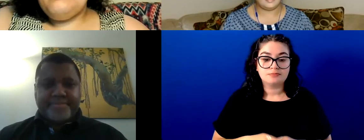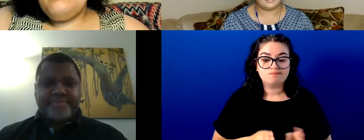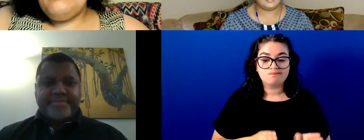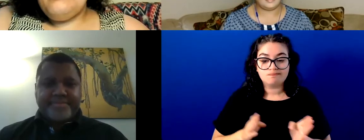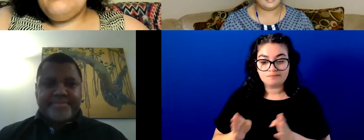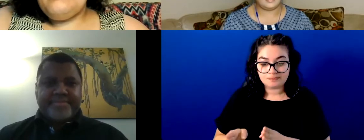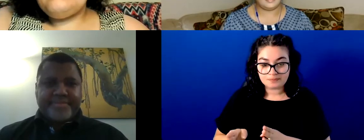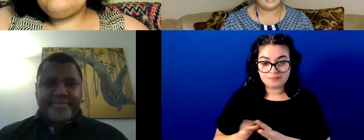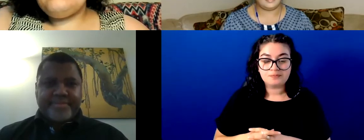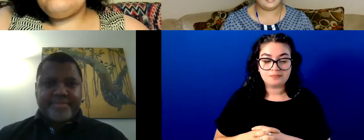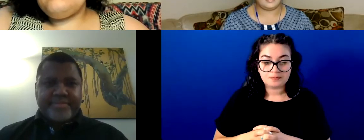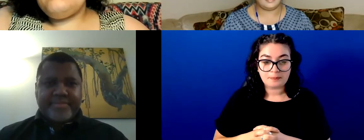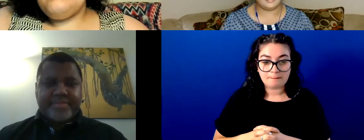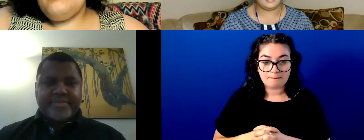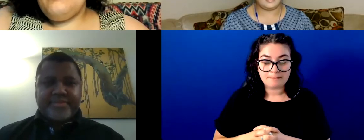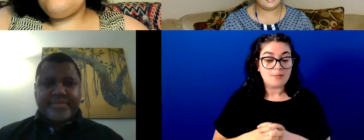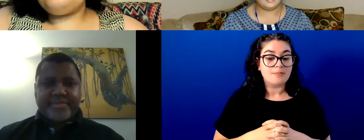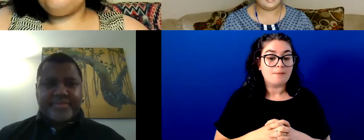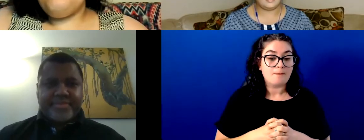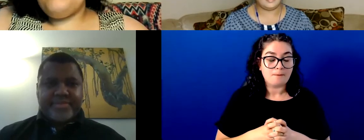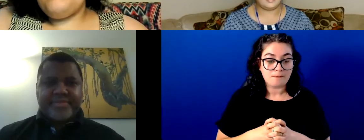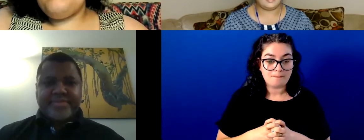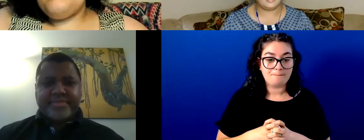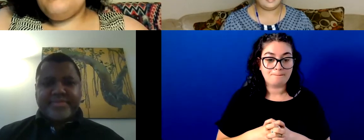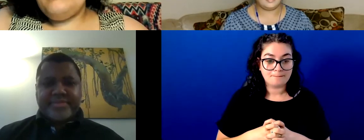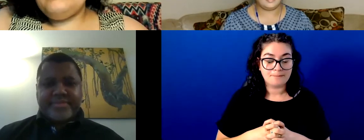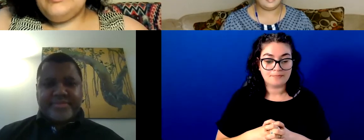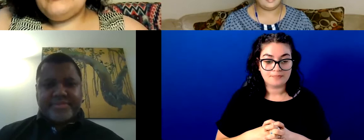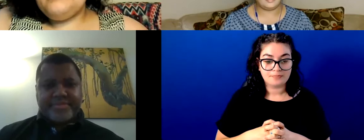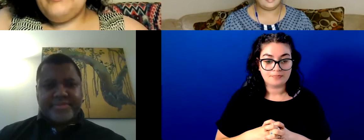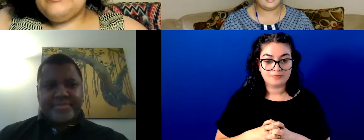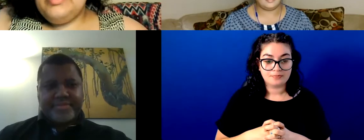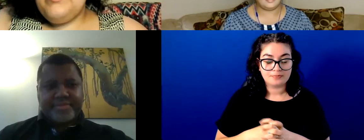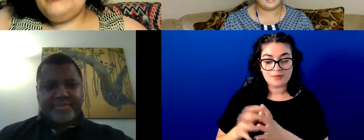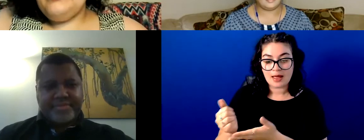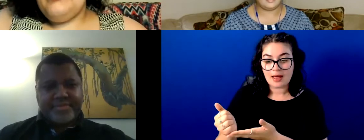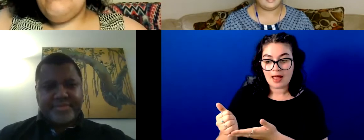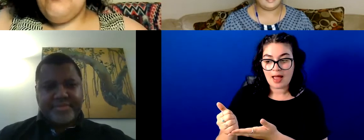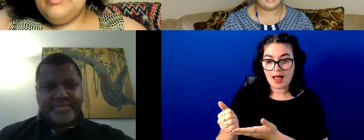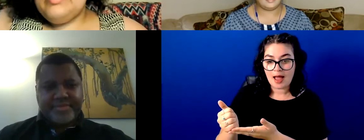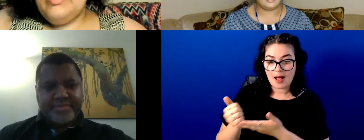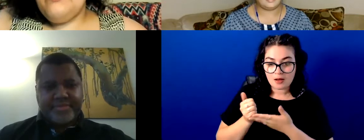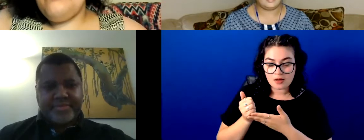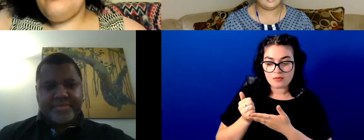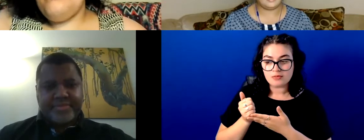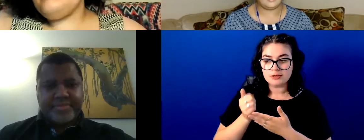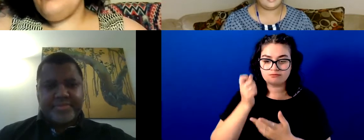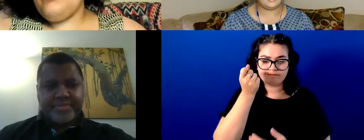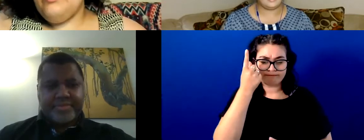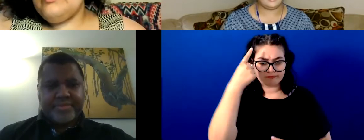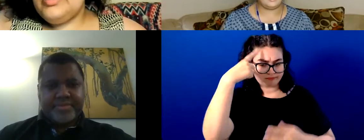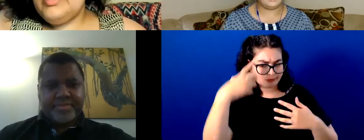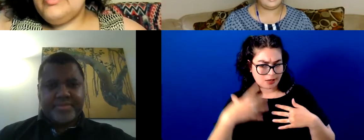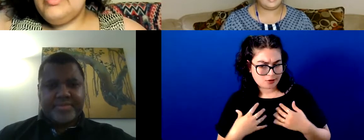And it has helped form and change my understanding of mental health